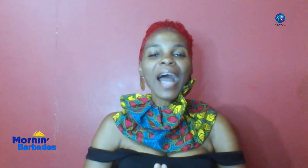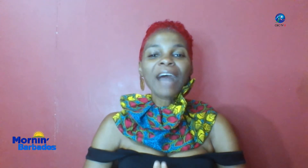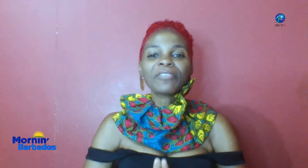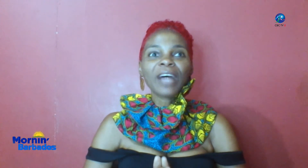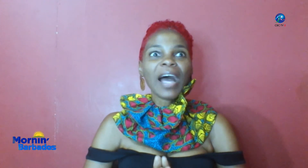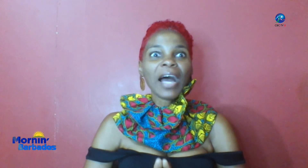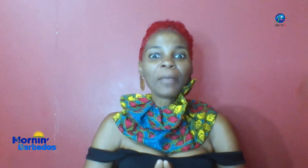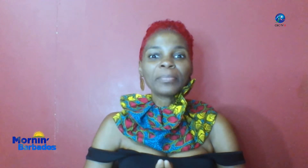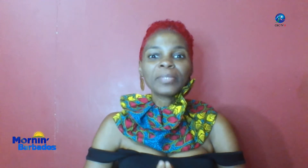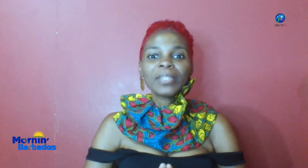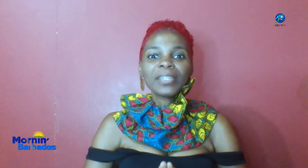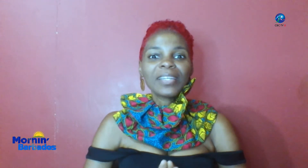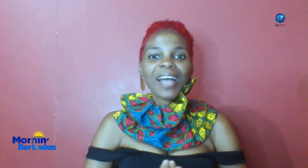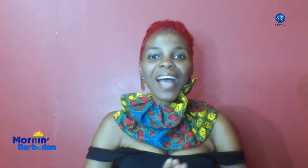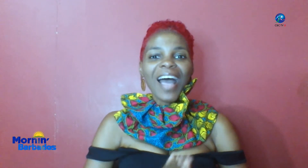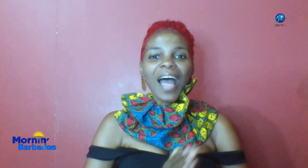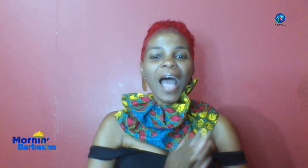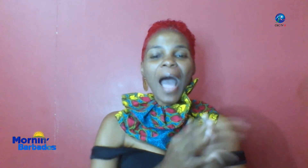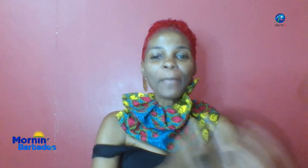may have